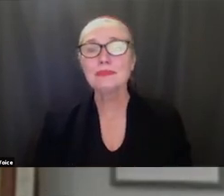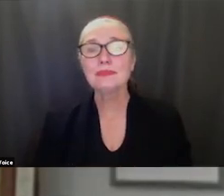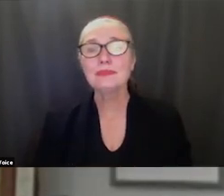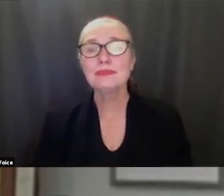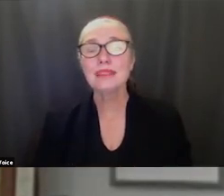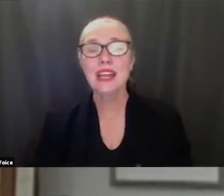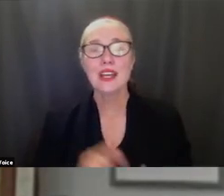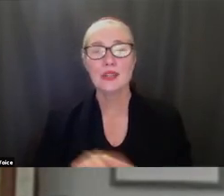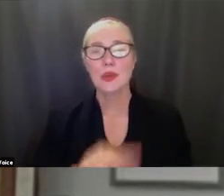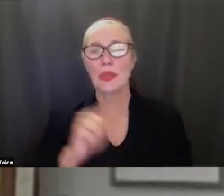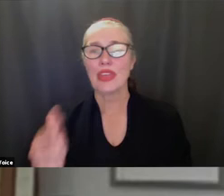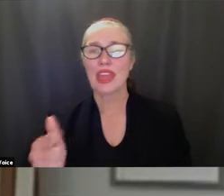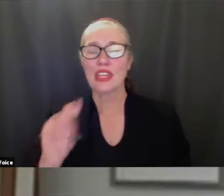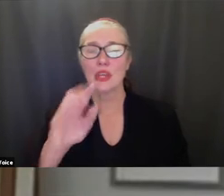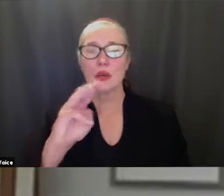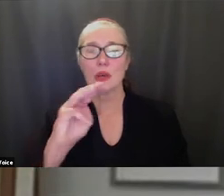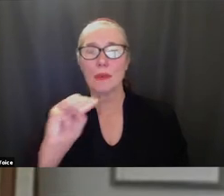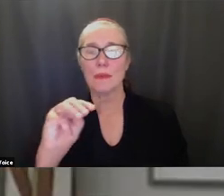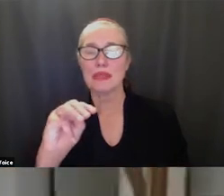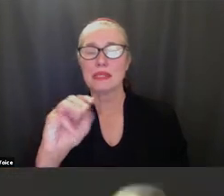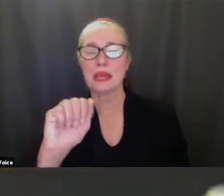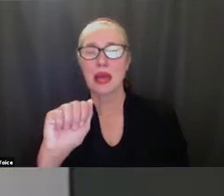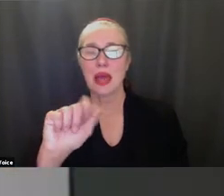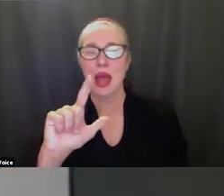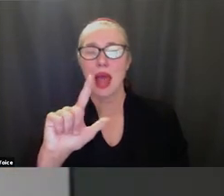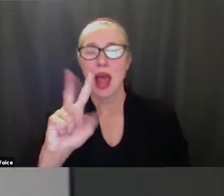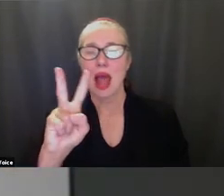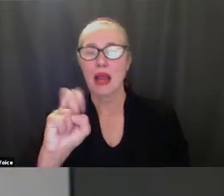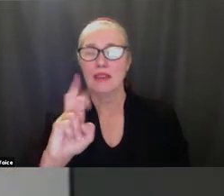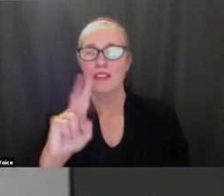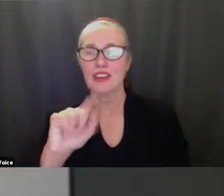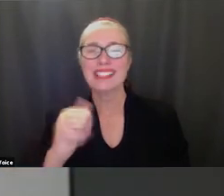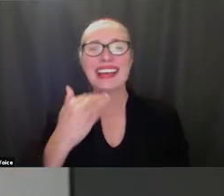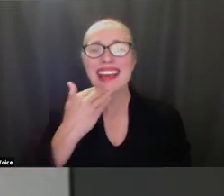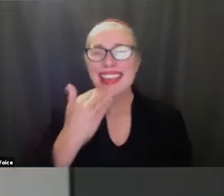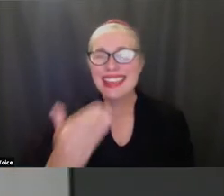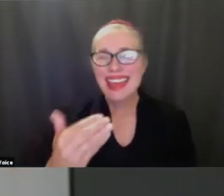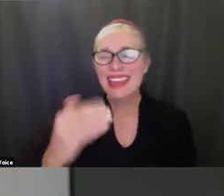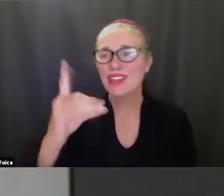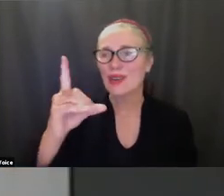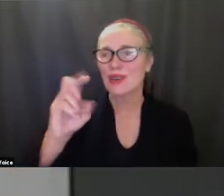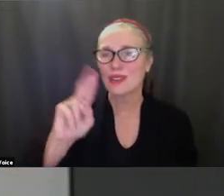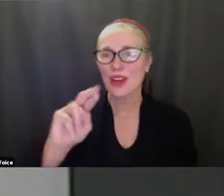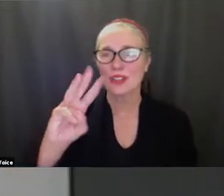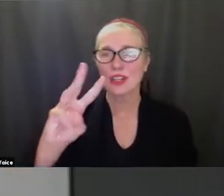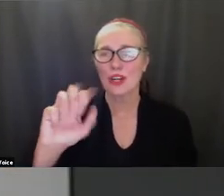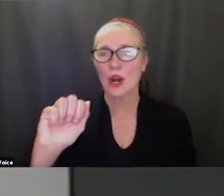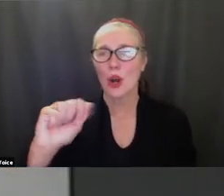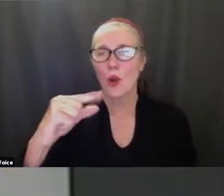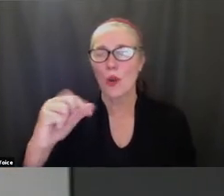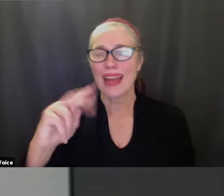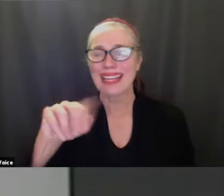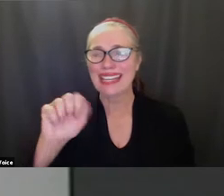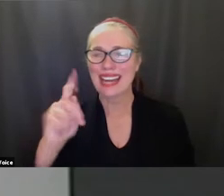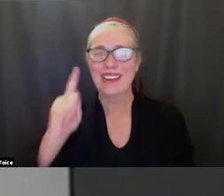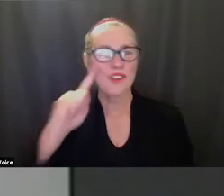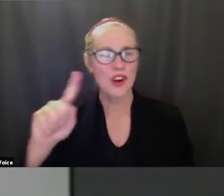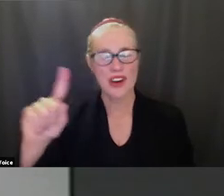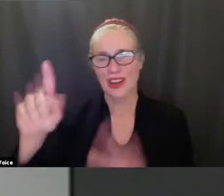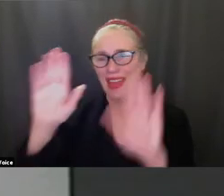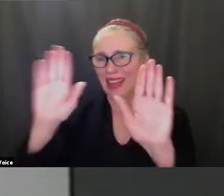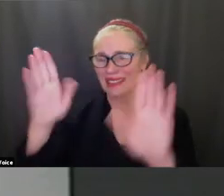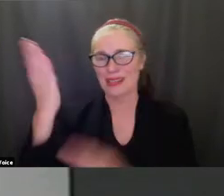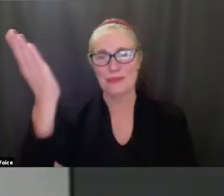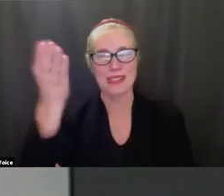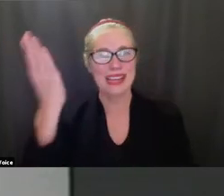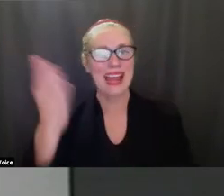you thank you dr wagner for that excellent presentation i have a couple of comments and then a